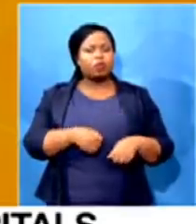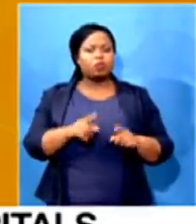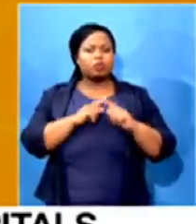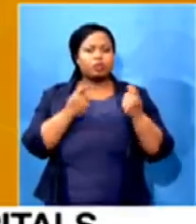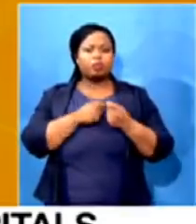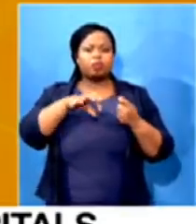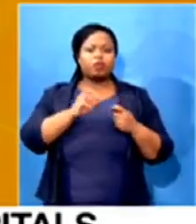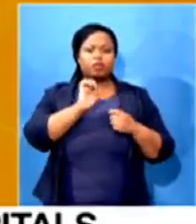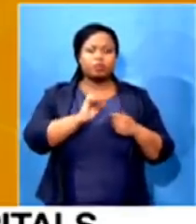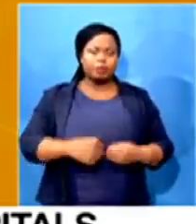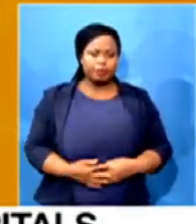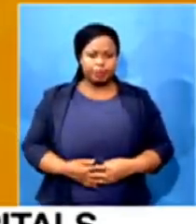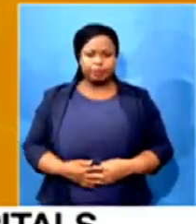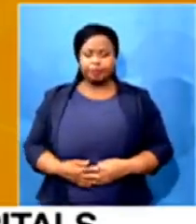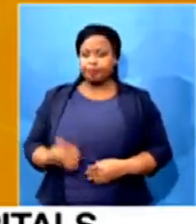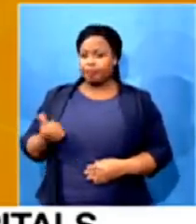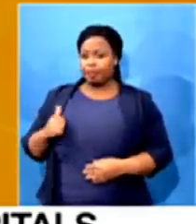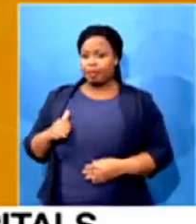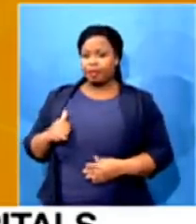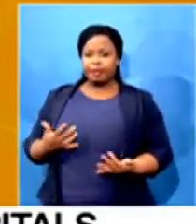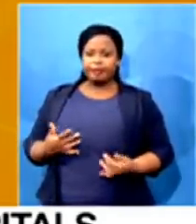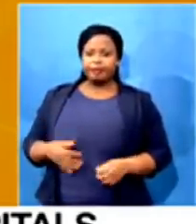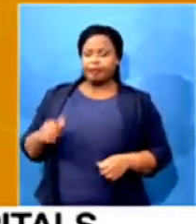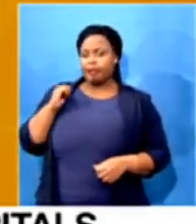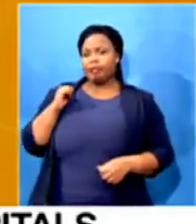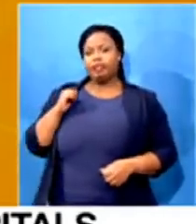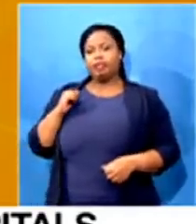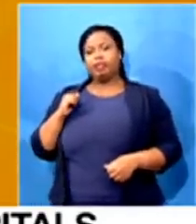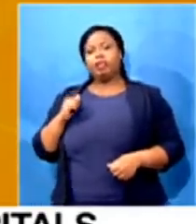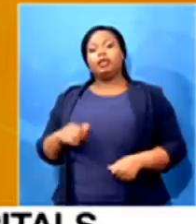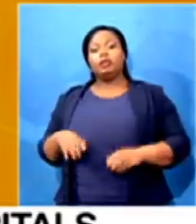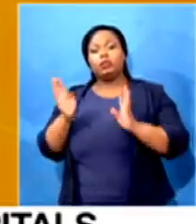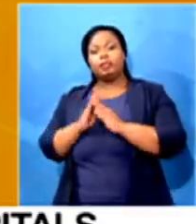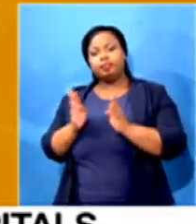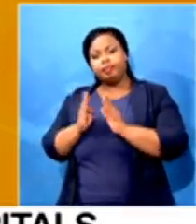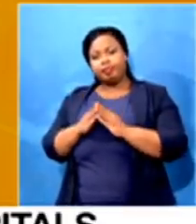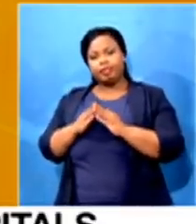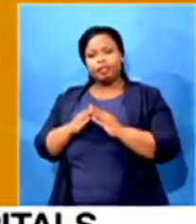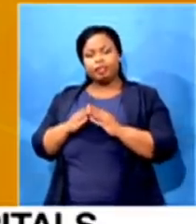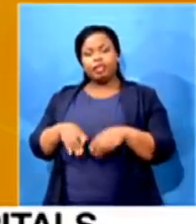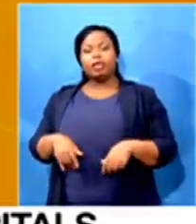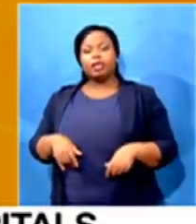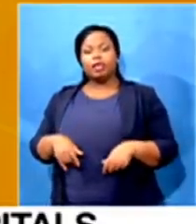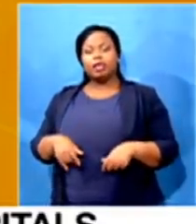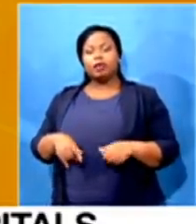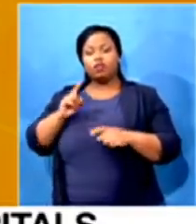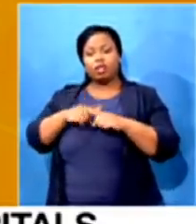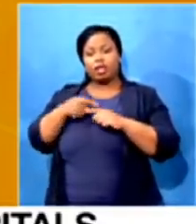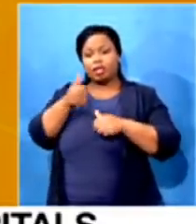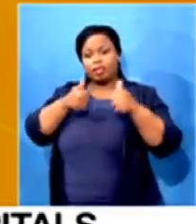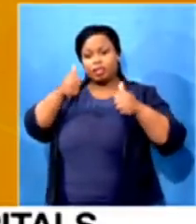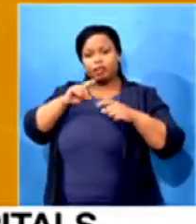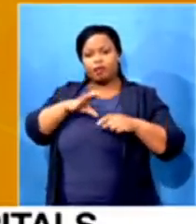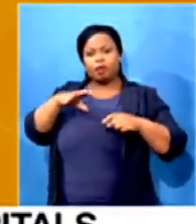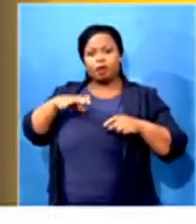this? Well, fortunately, just yesterday we had a meeting as a executive council